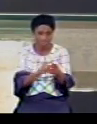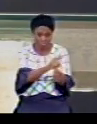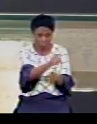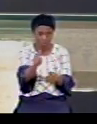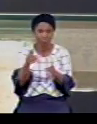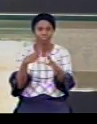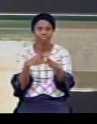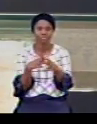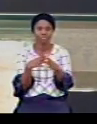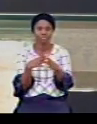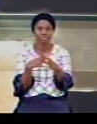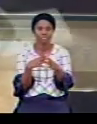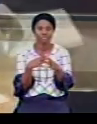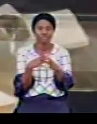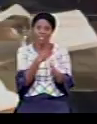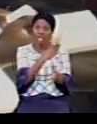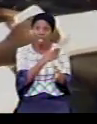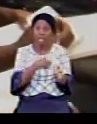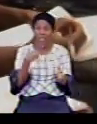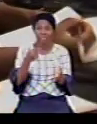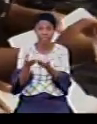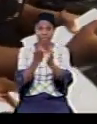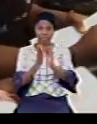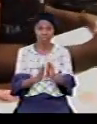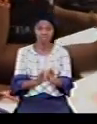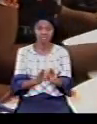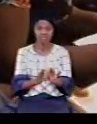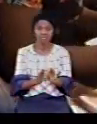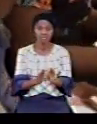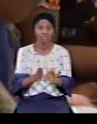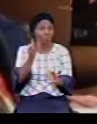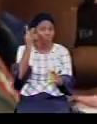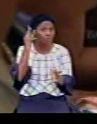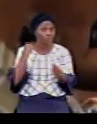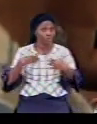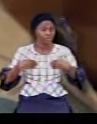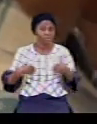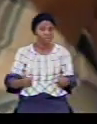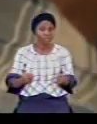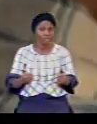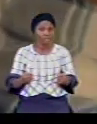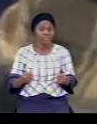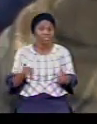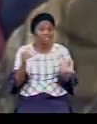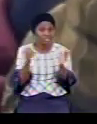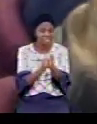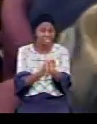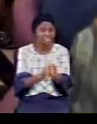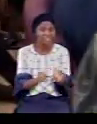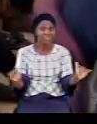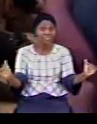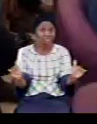thee. And the servant was healed that